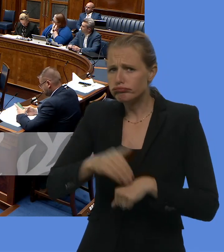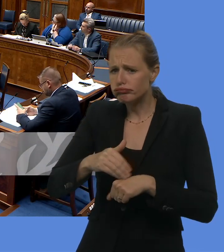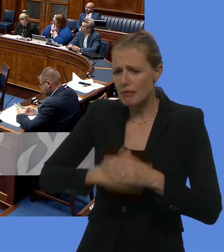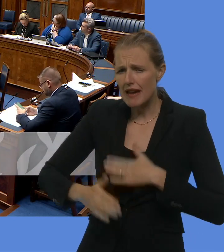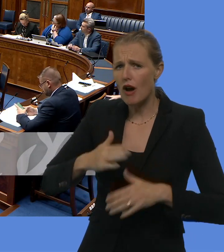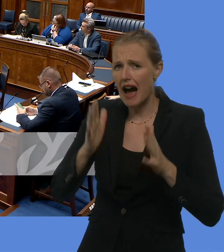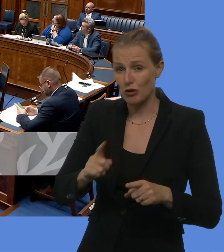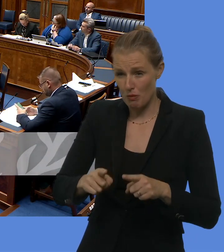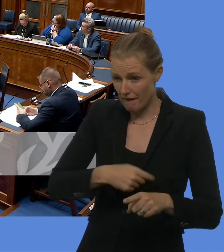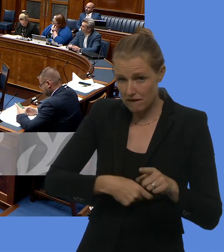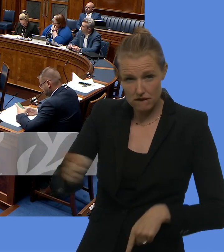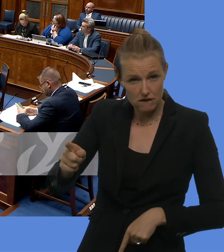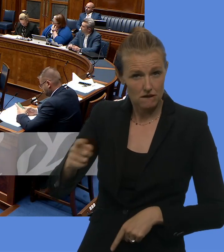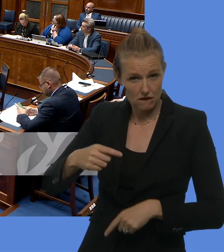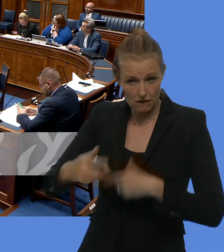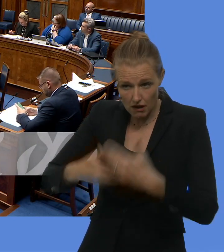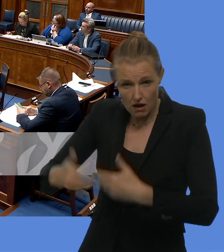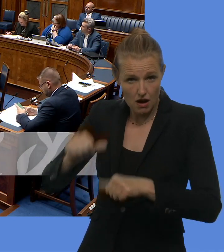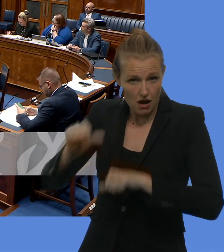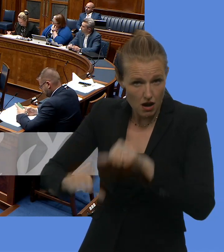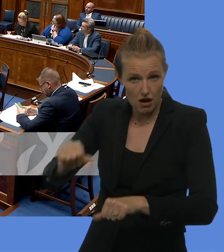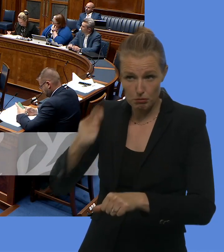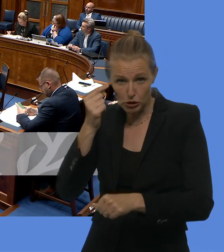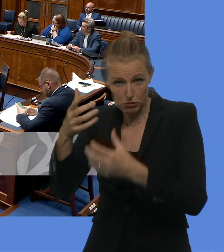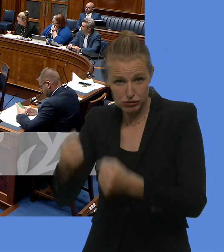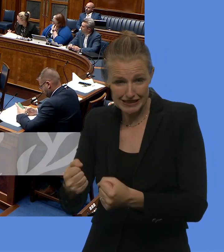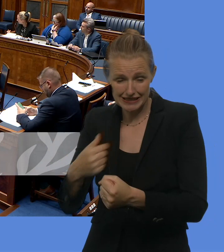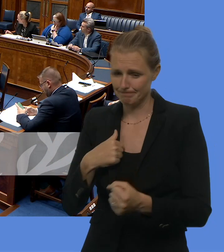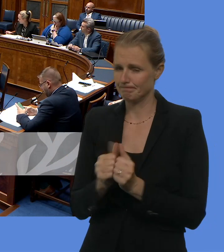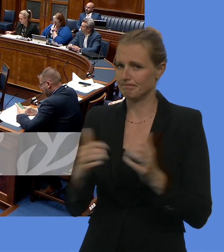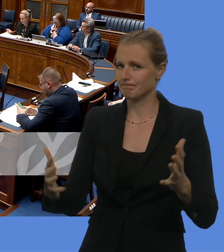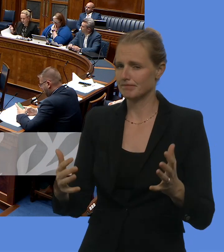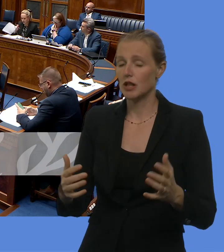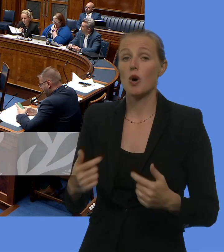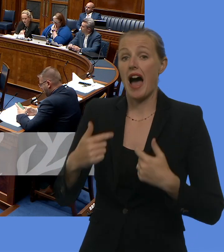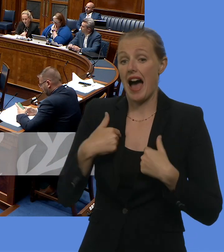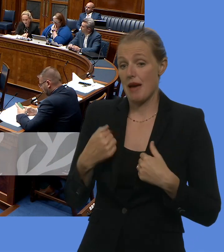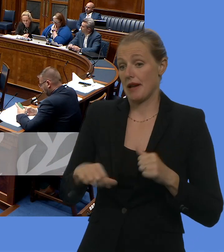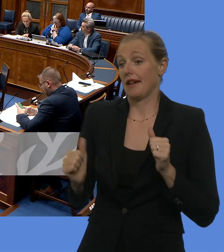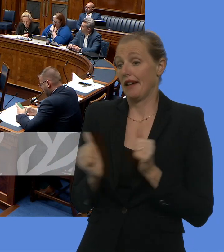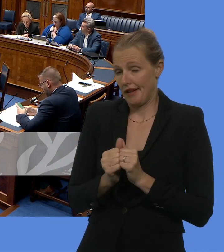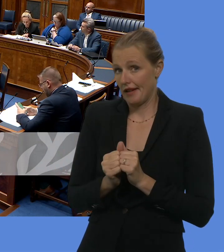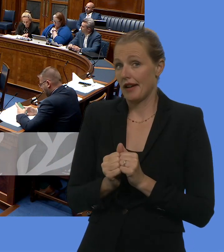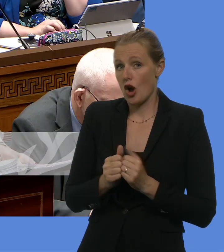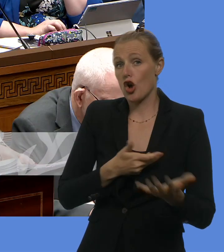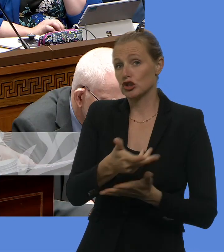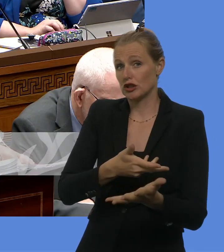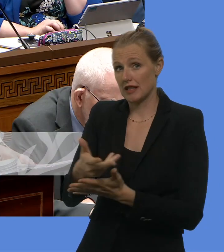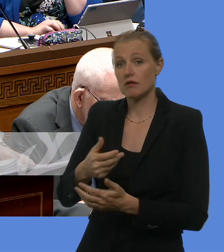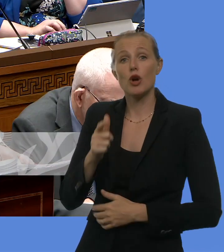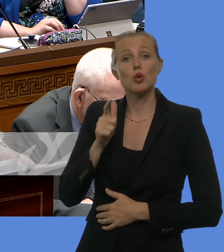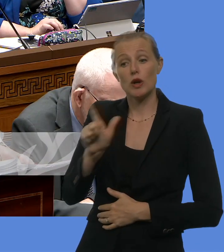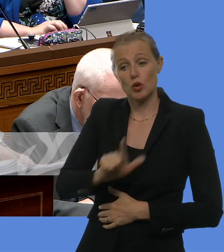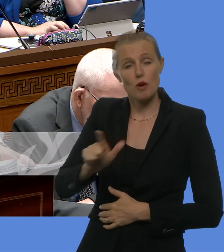order to seek the views of the public on this important issue, I agreed to a consultation which was carried out in 2022. It showed